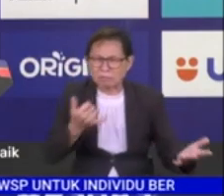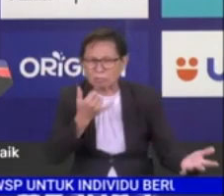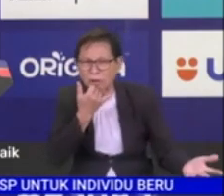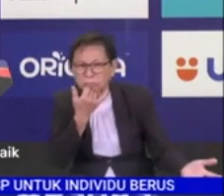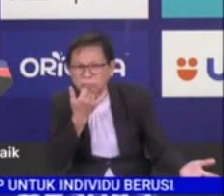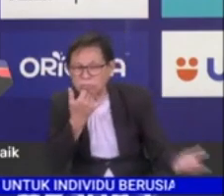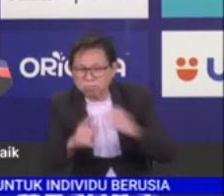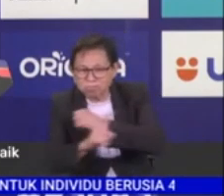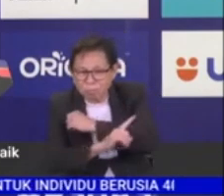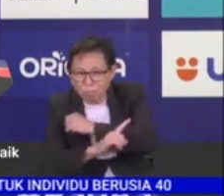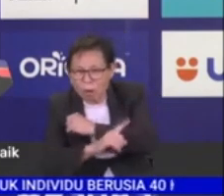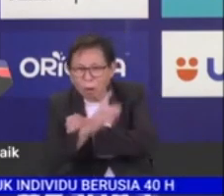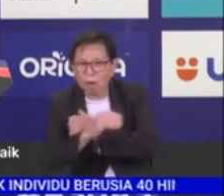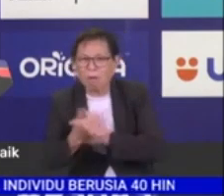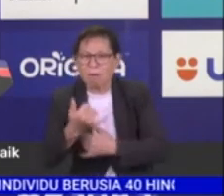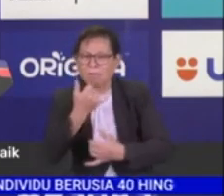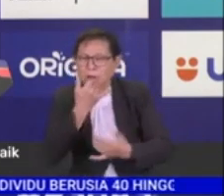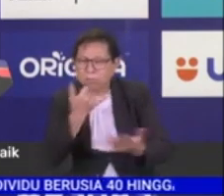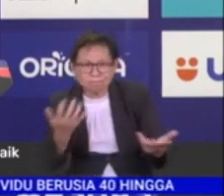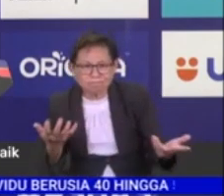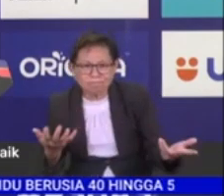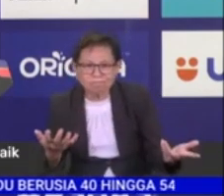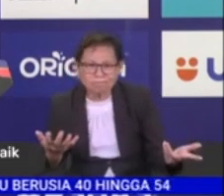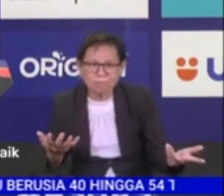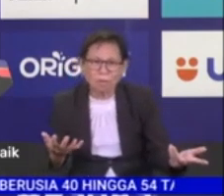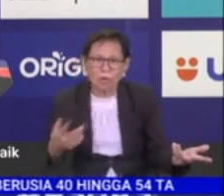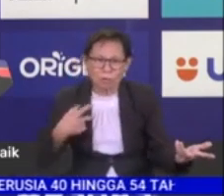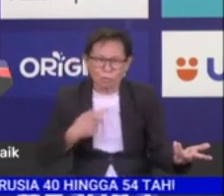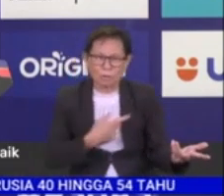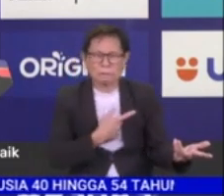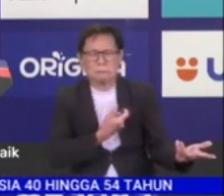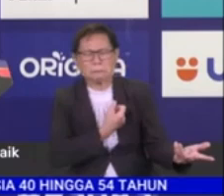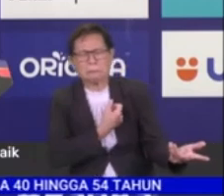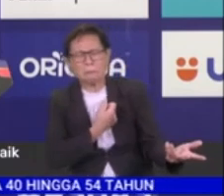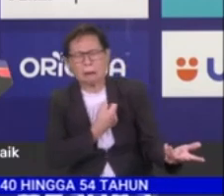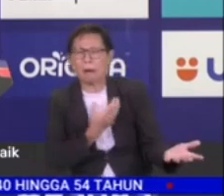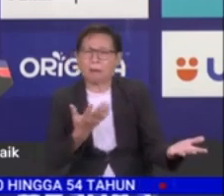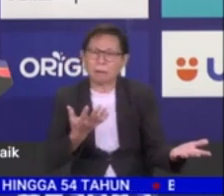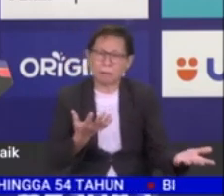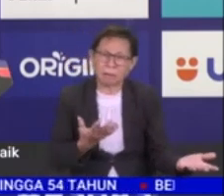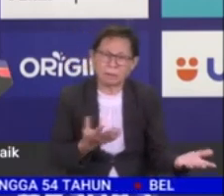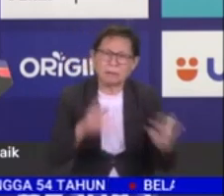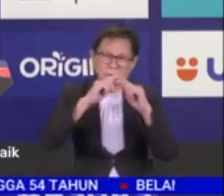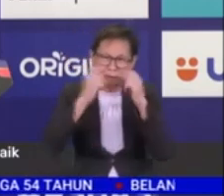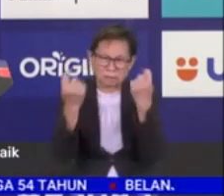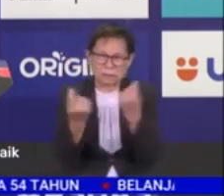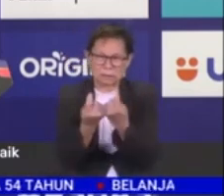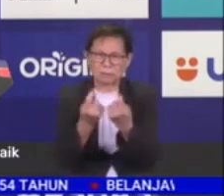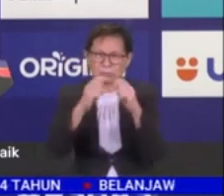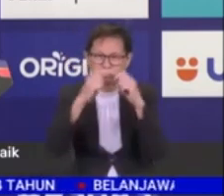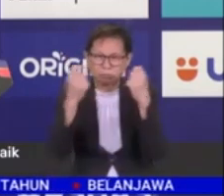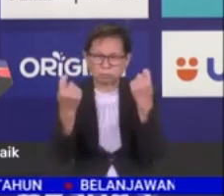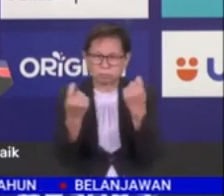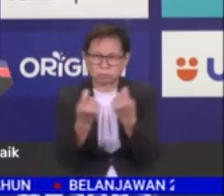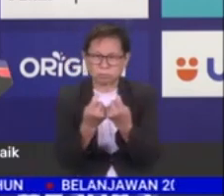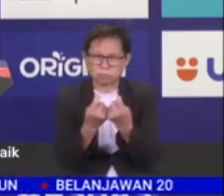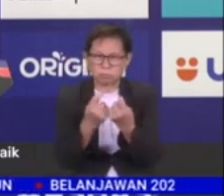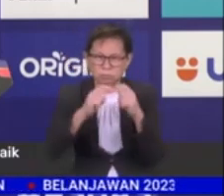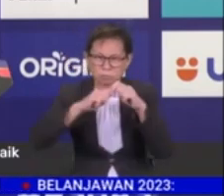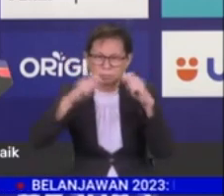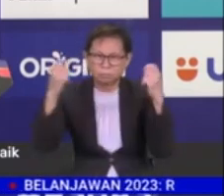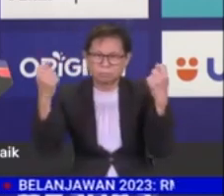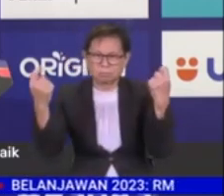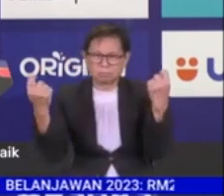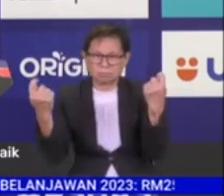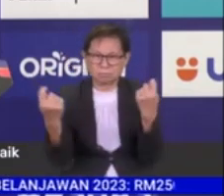fouls. Maybe some easy fouls and then we suffer. But second half, I think the team was